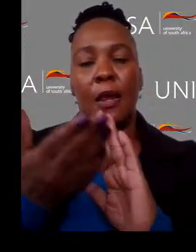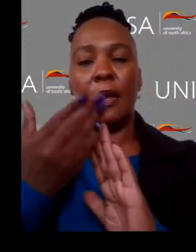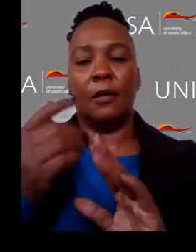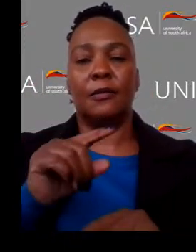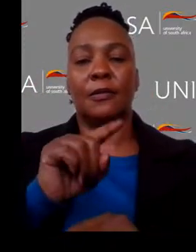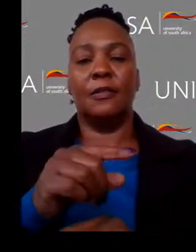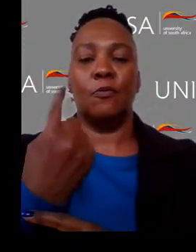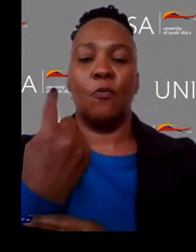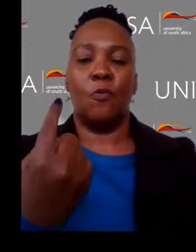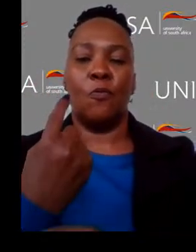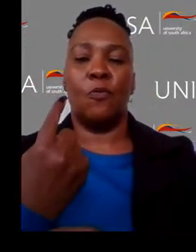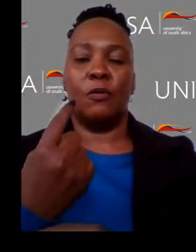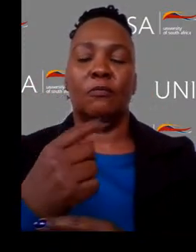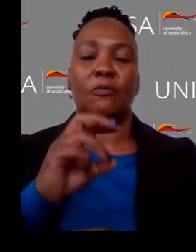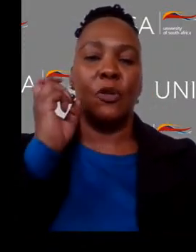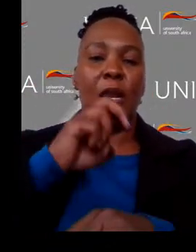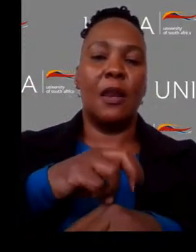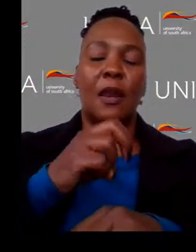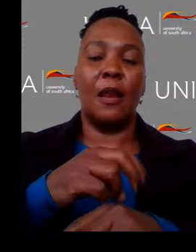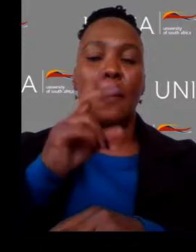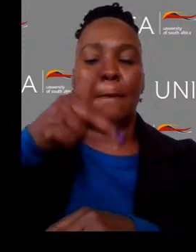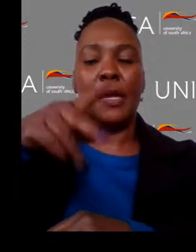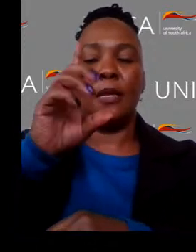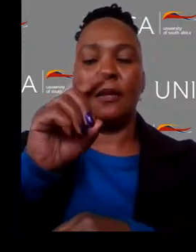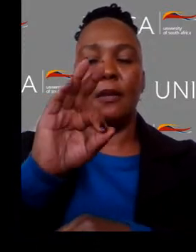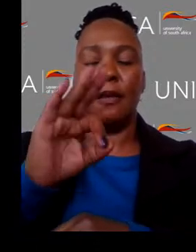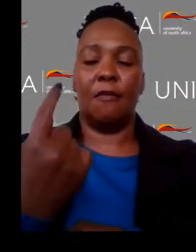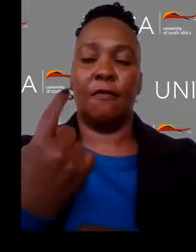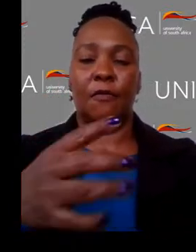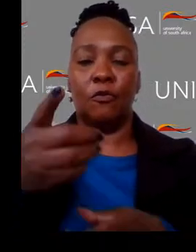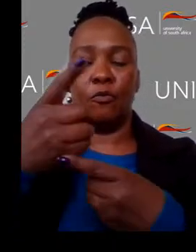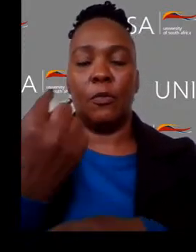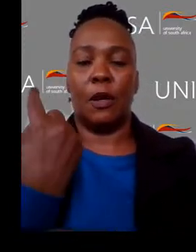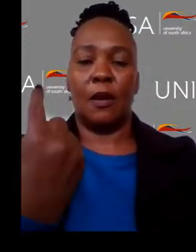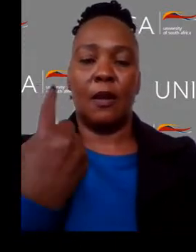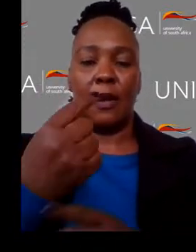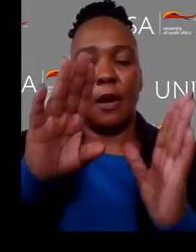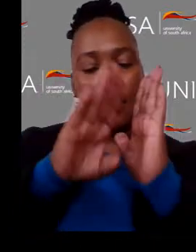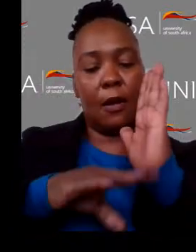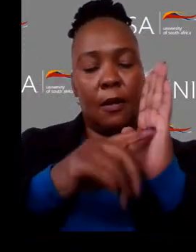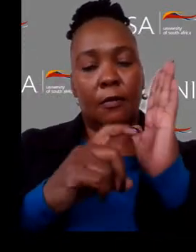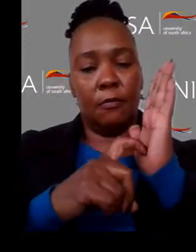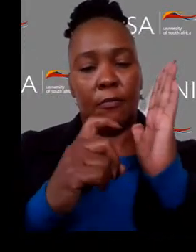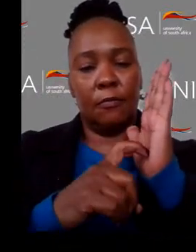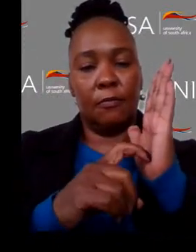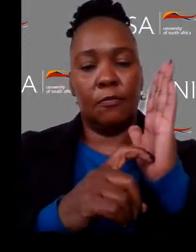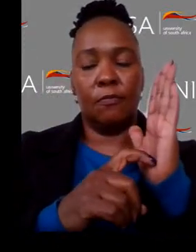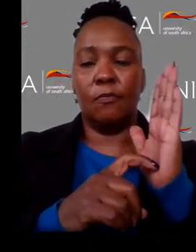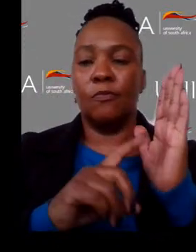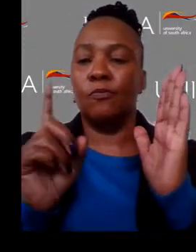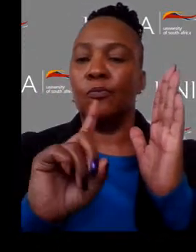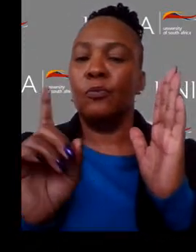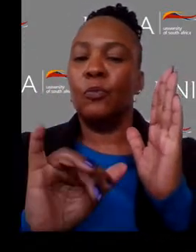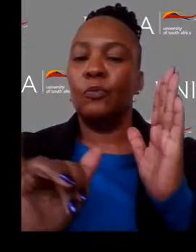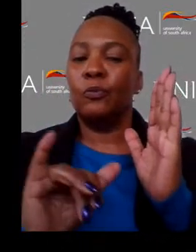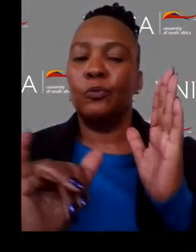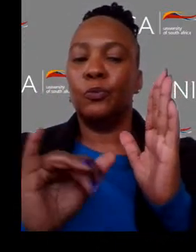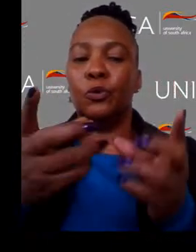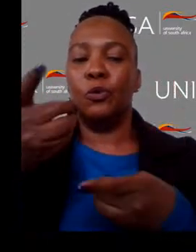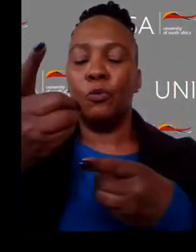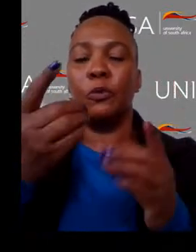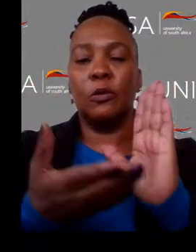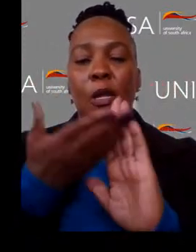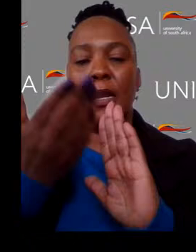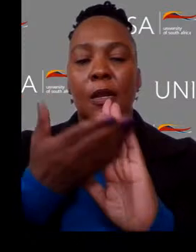1. So you need to have 1 PDF document. But at the bottom, it will display what type of documents you can upload. So some modules